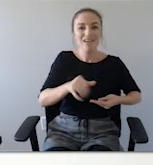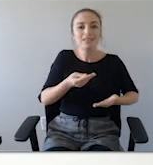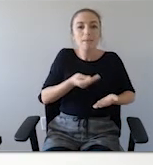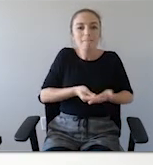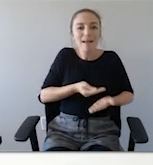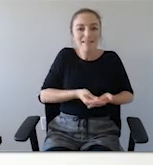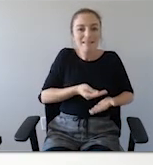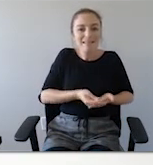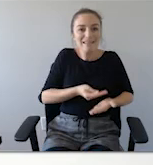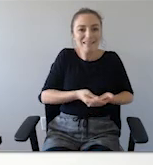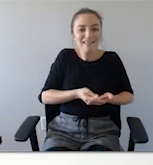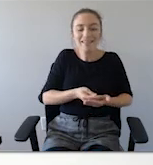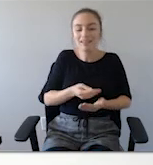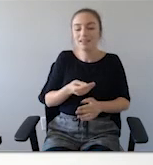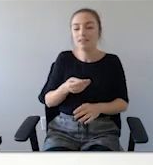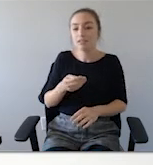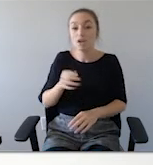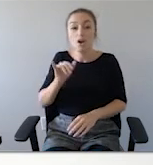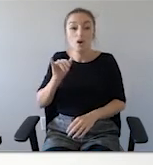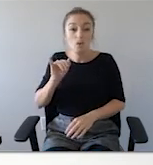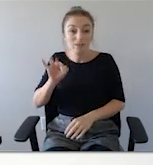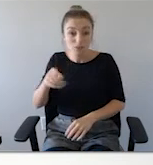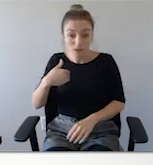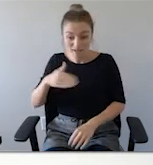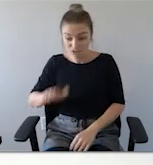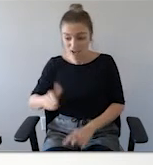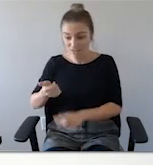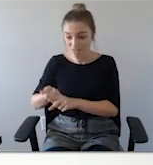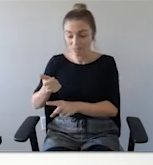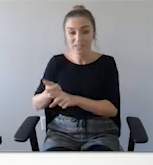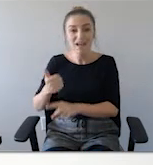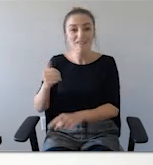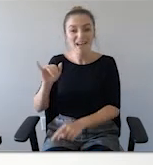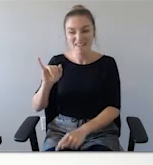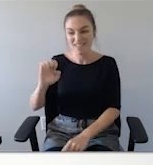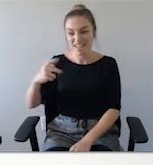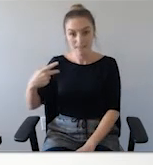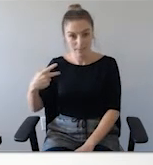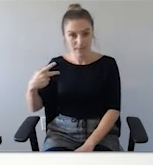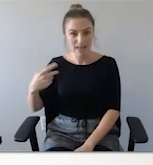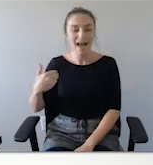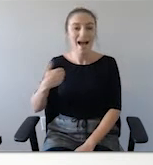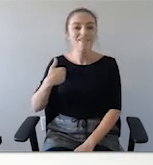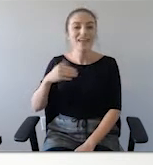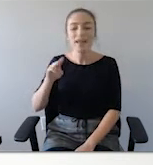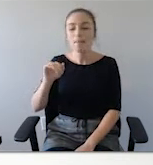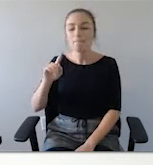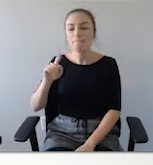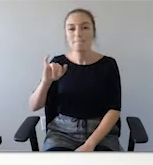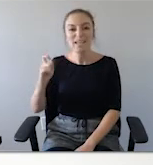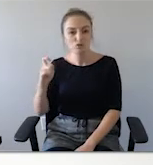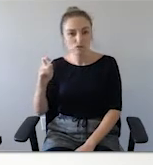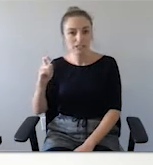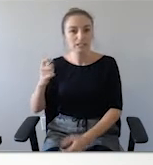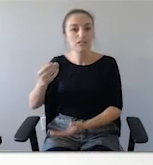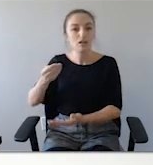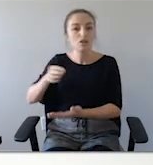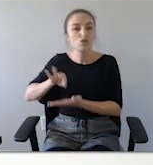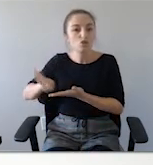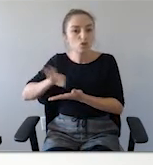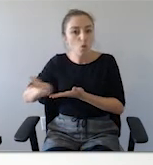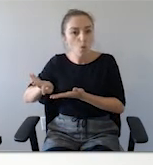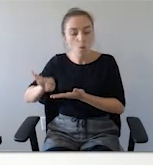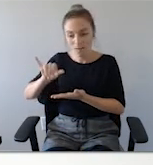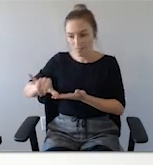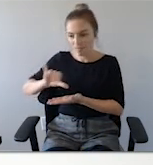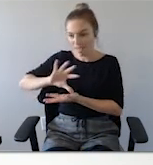that matrix, if you have a kid with an IEP, there's a matrix score, and that is money. If you choose to go use your